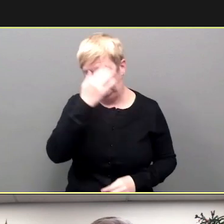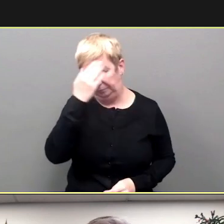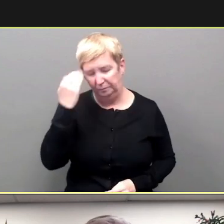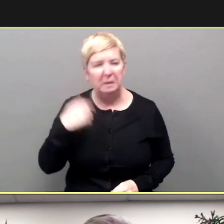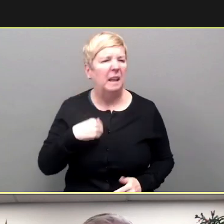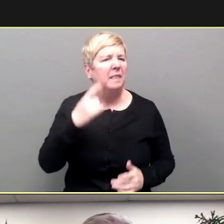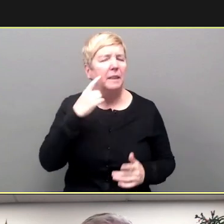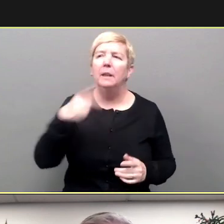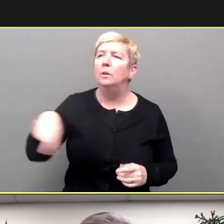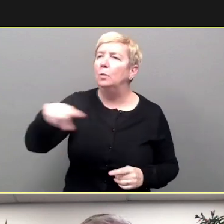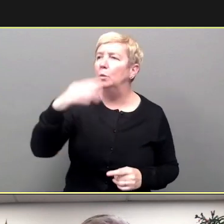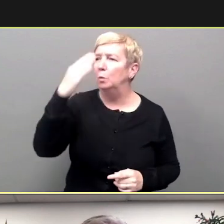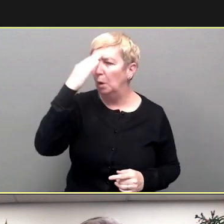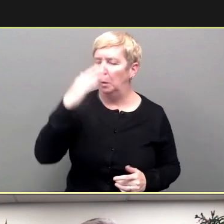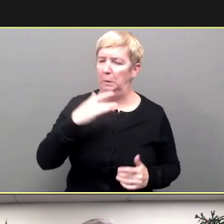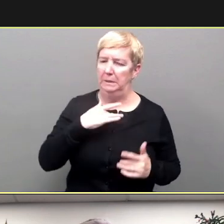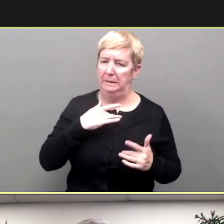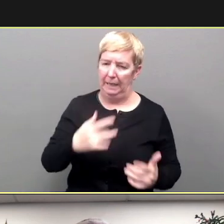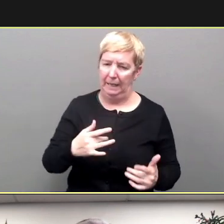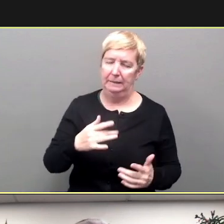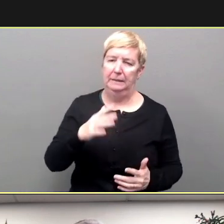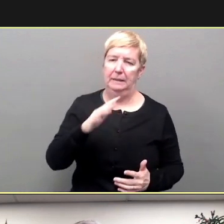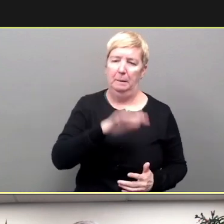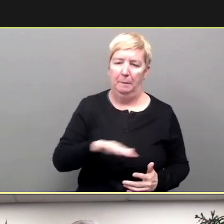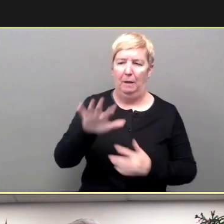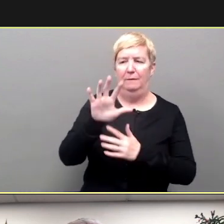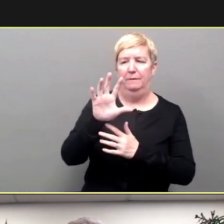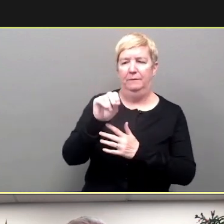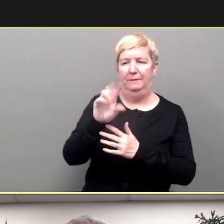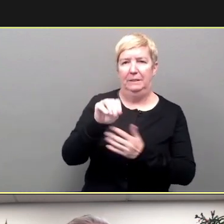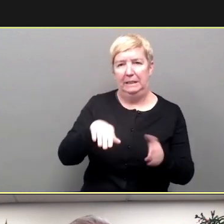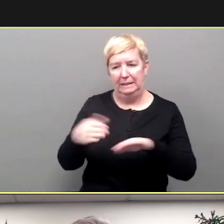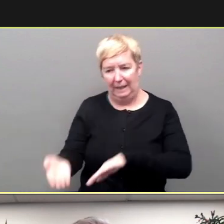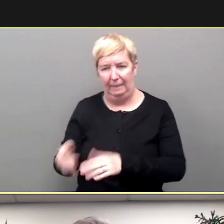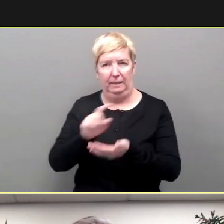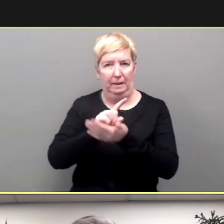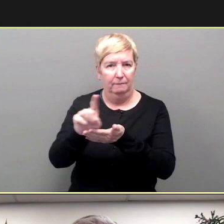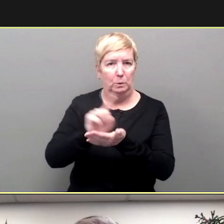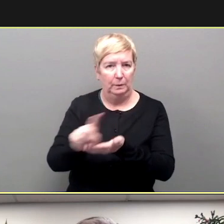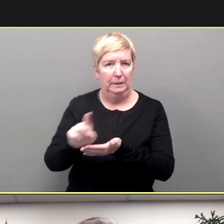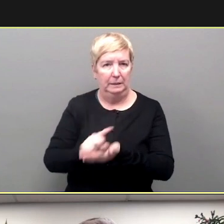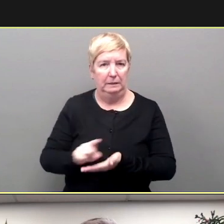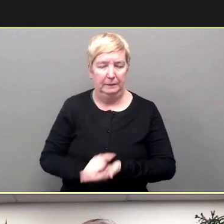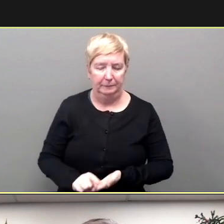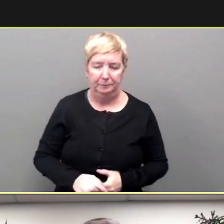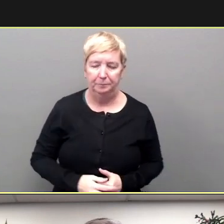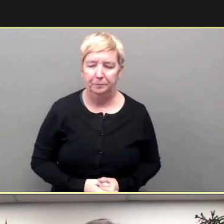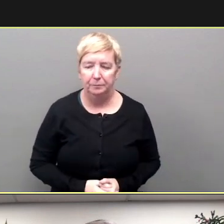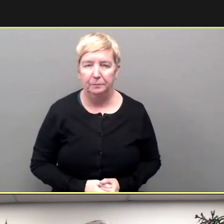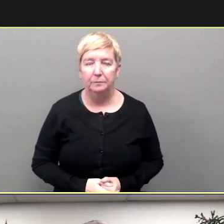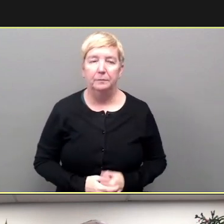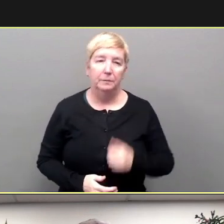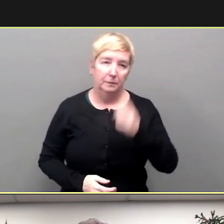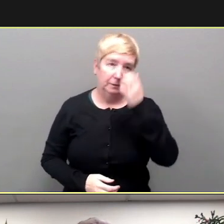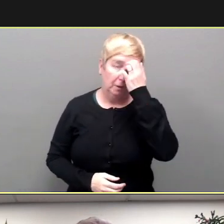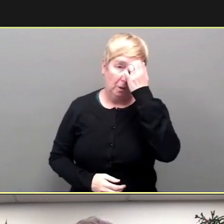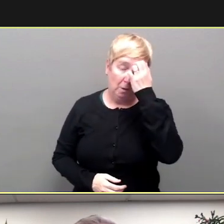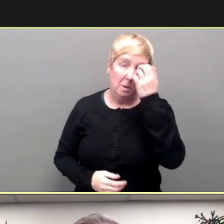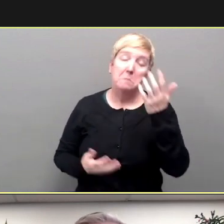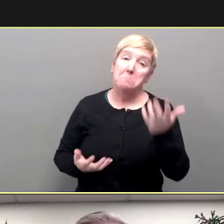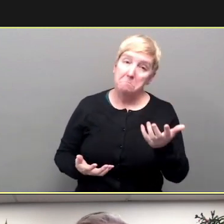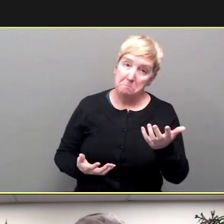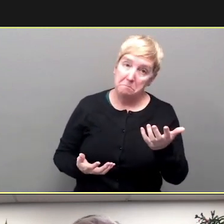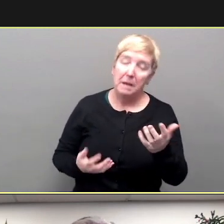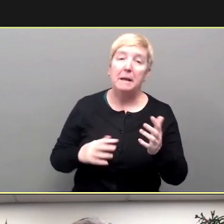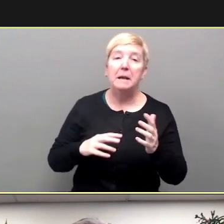we've been running about 50 deaths per week, but some of these are older, but not all of them. We're